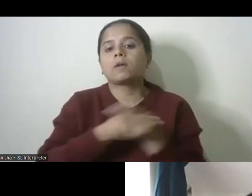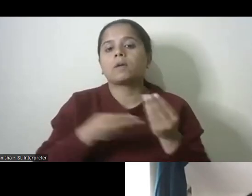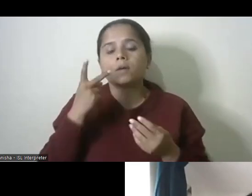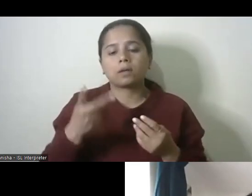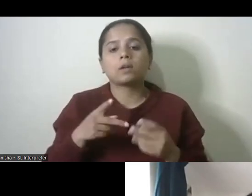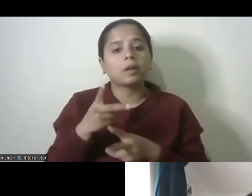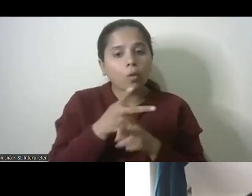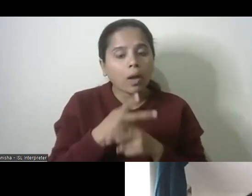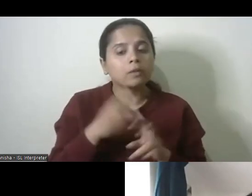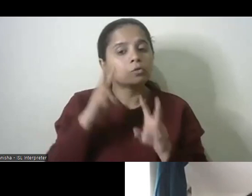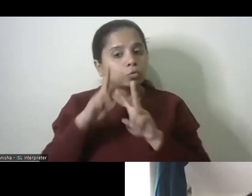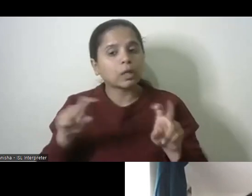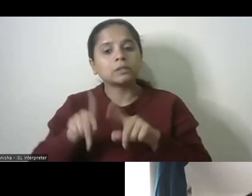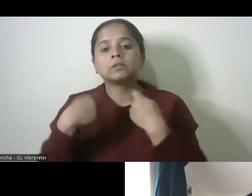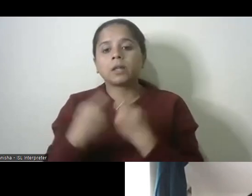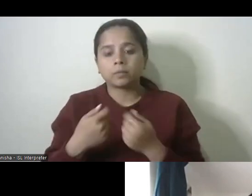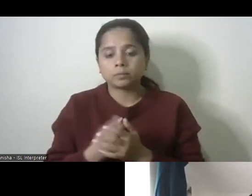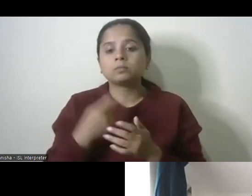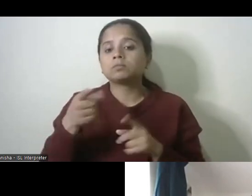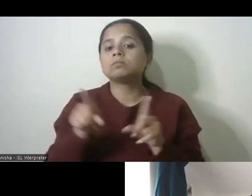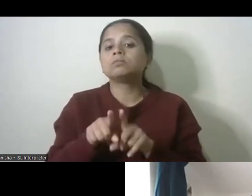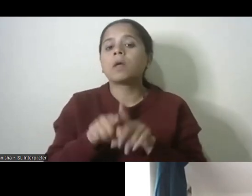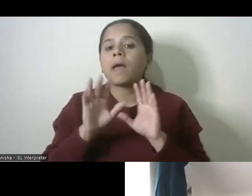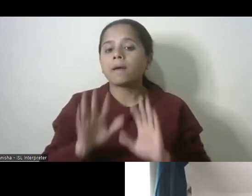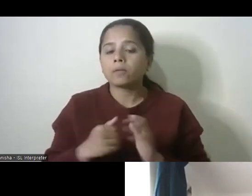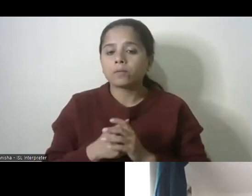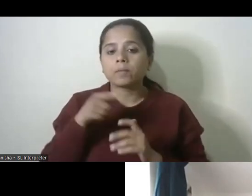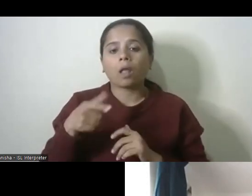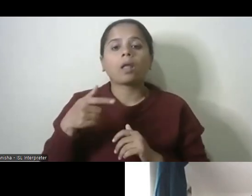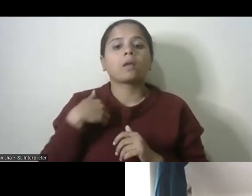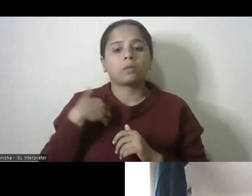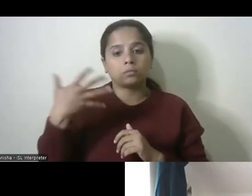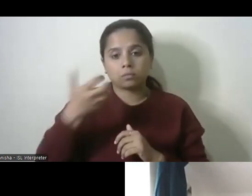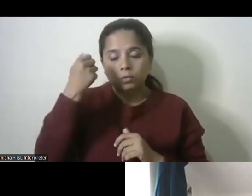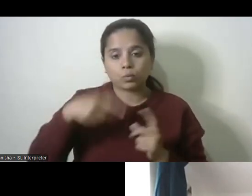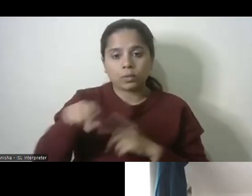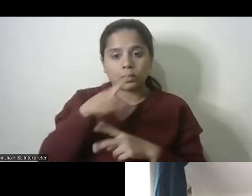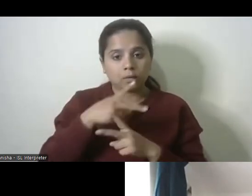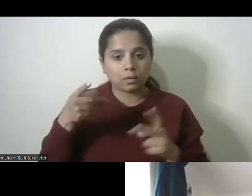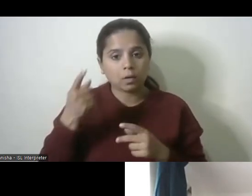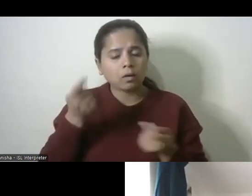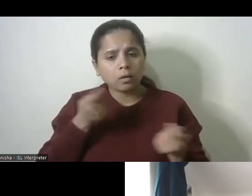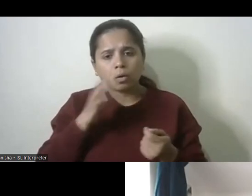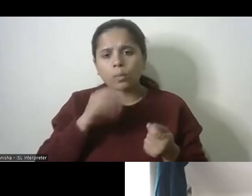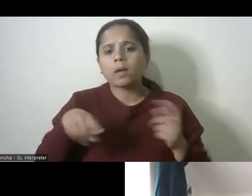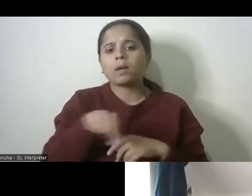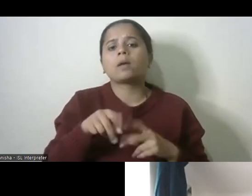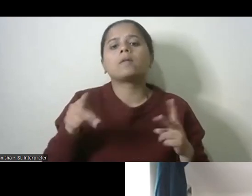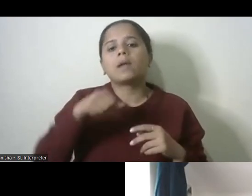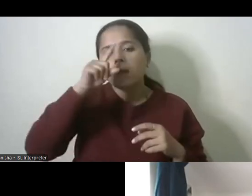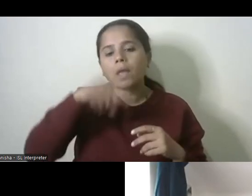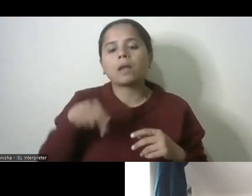Economies of Care Research Team. She is also the author of Night March, Among India's